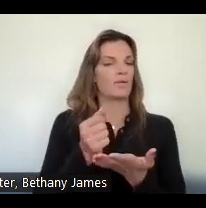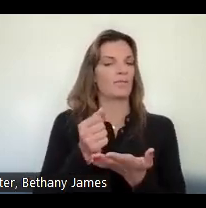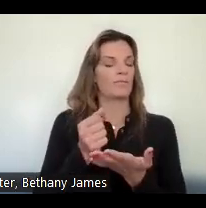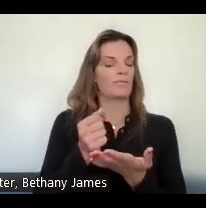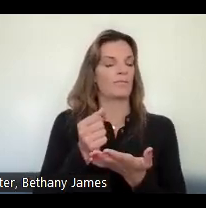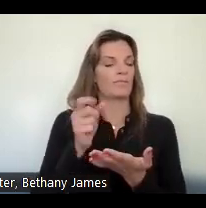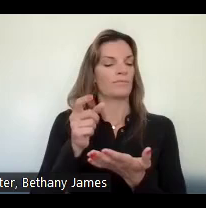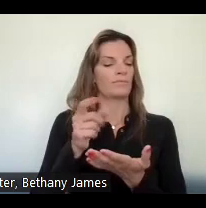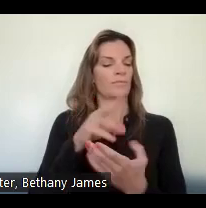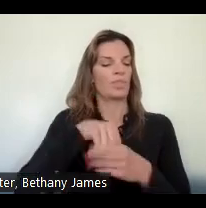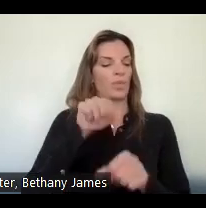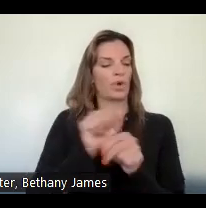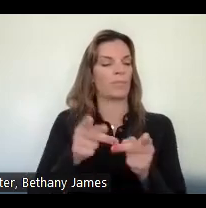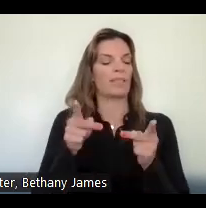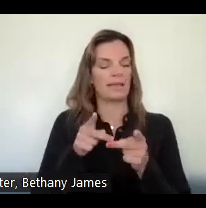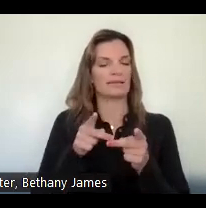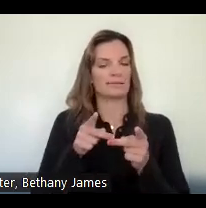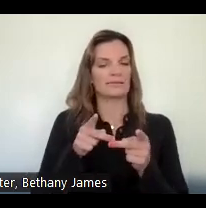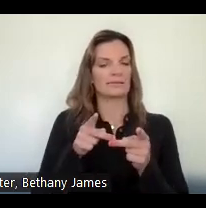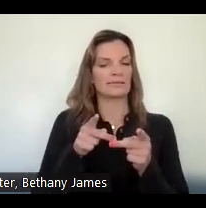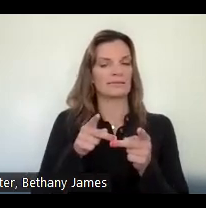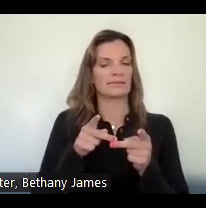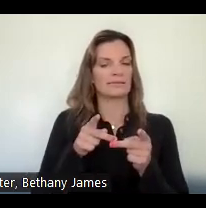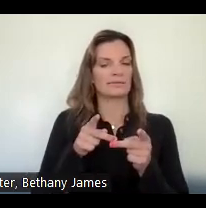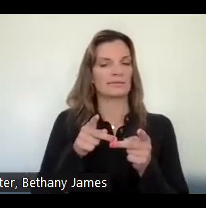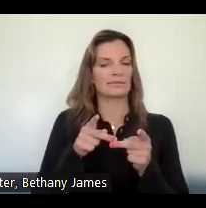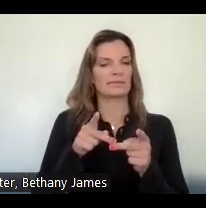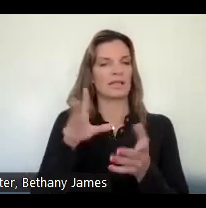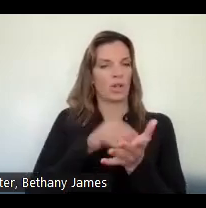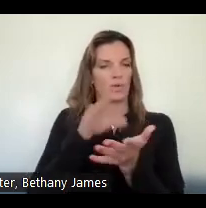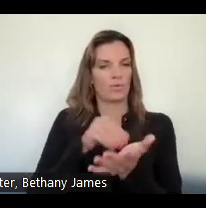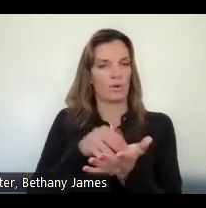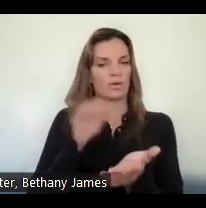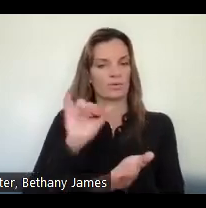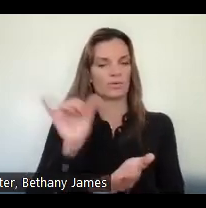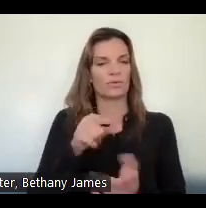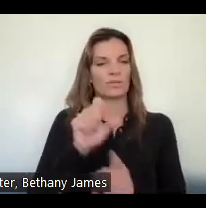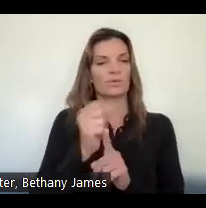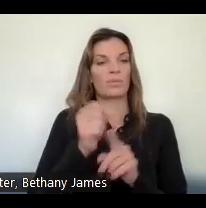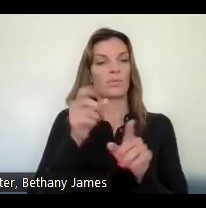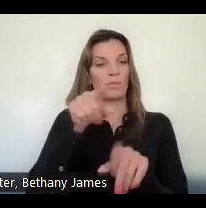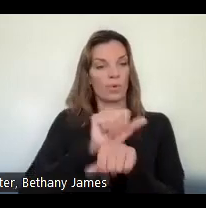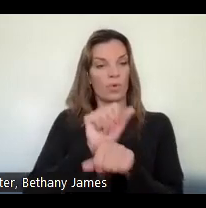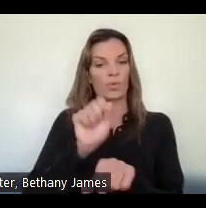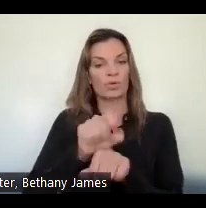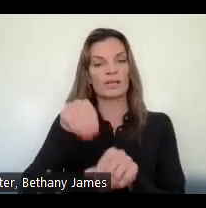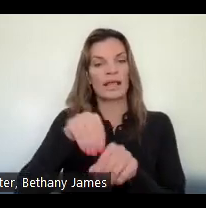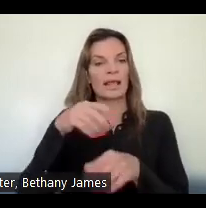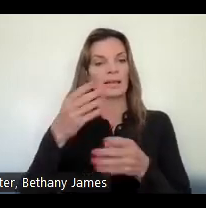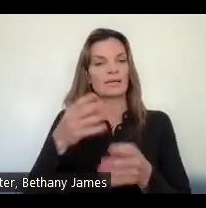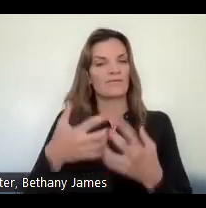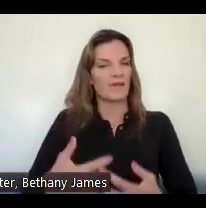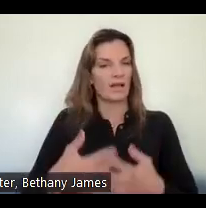with application and learning of these. So in this situation, an employee who works in a manufacturing environment had difficulty